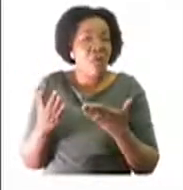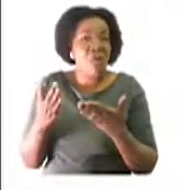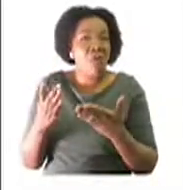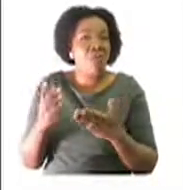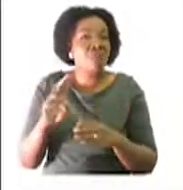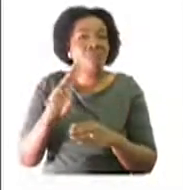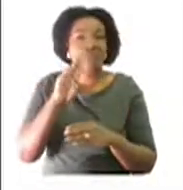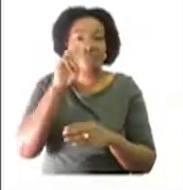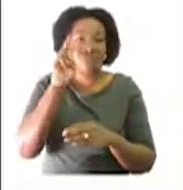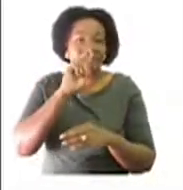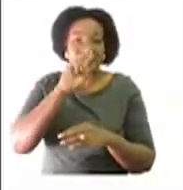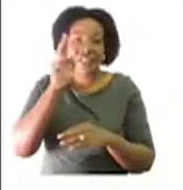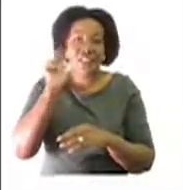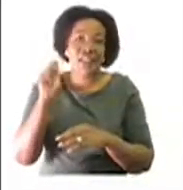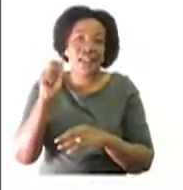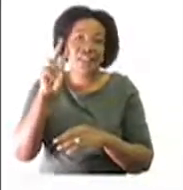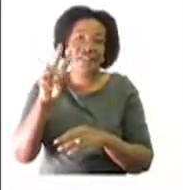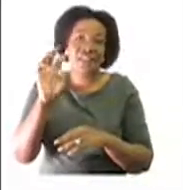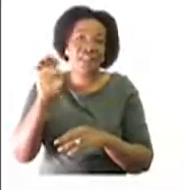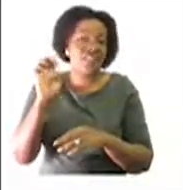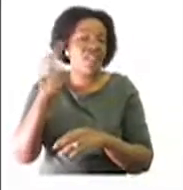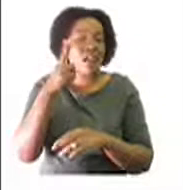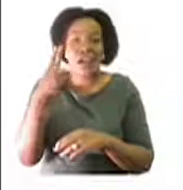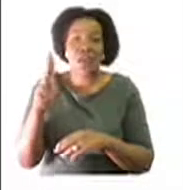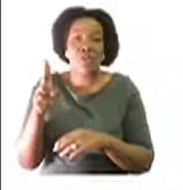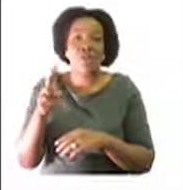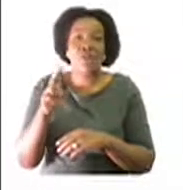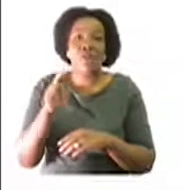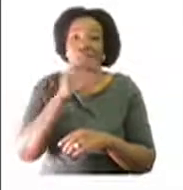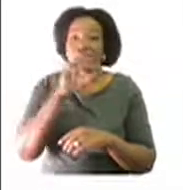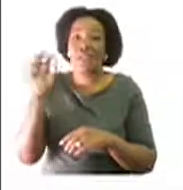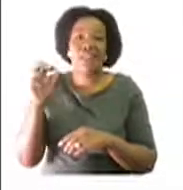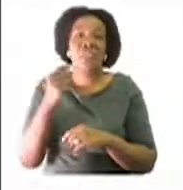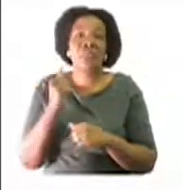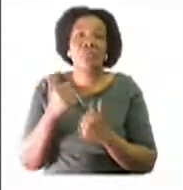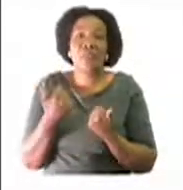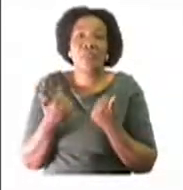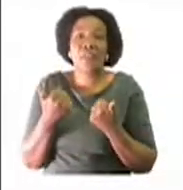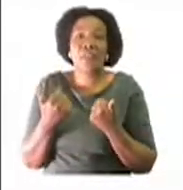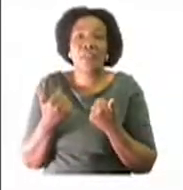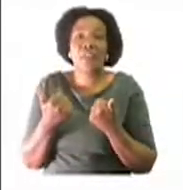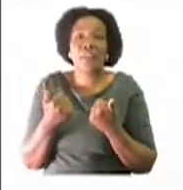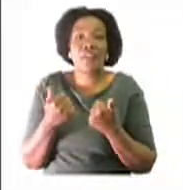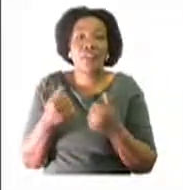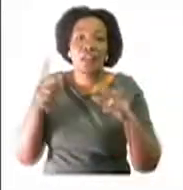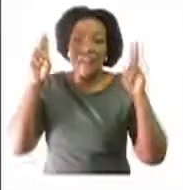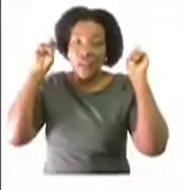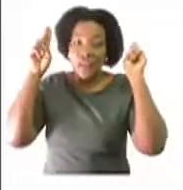have. Let's look at number 2. A rabbit,